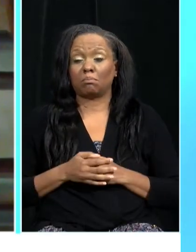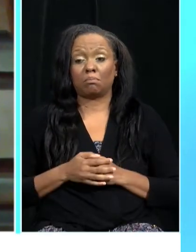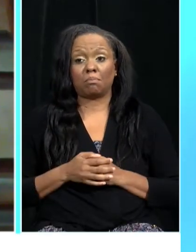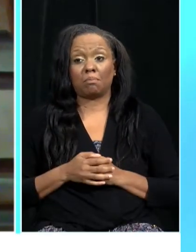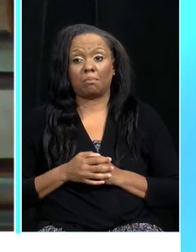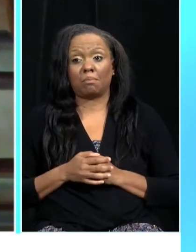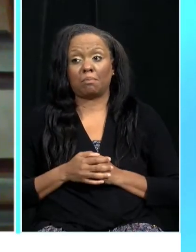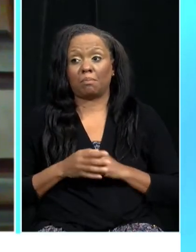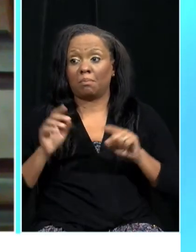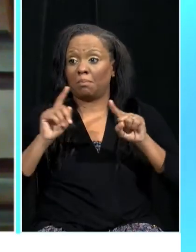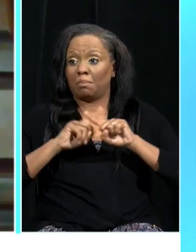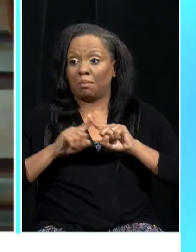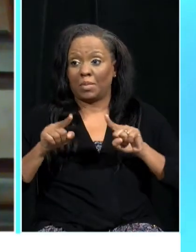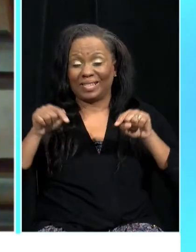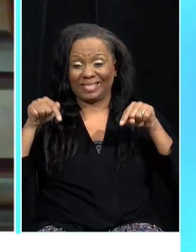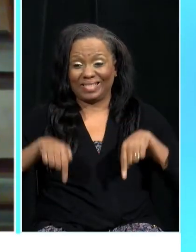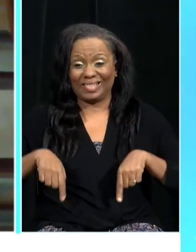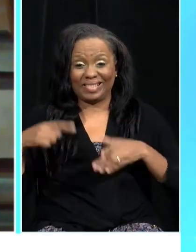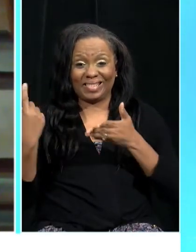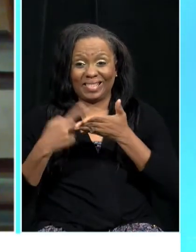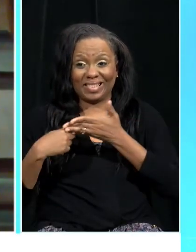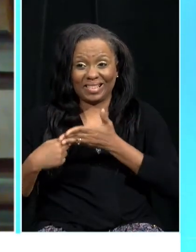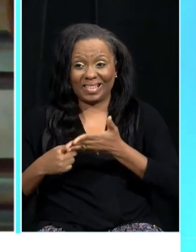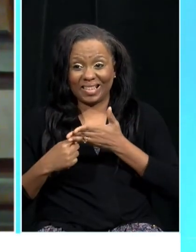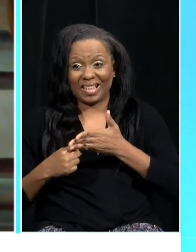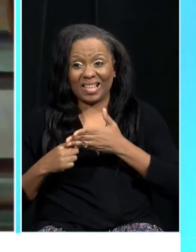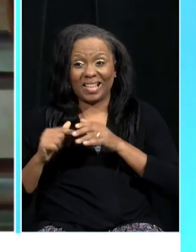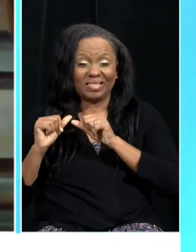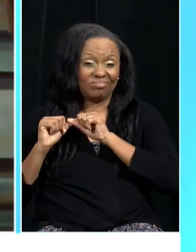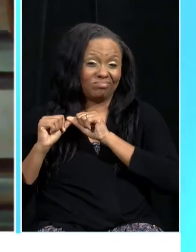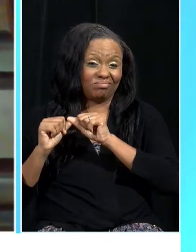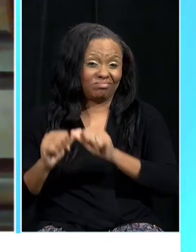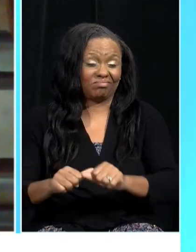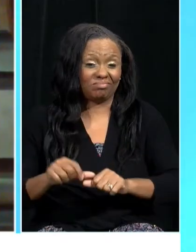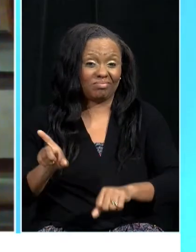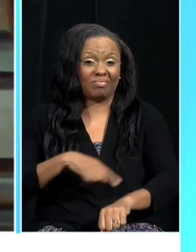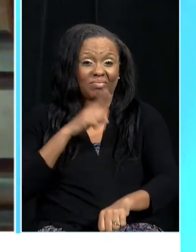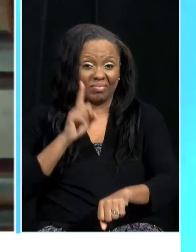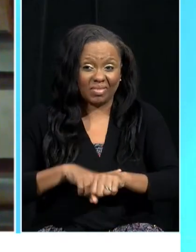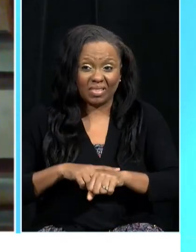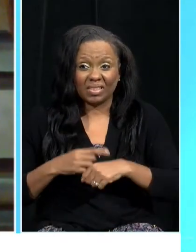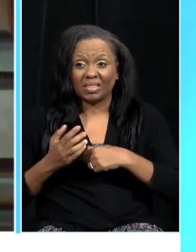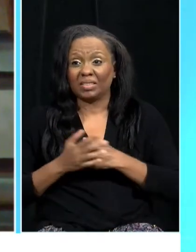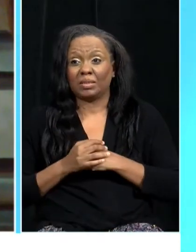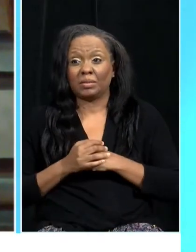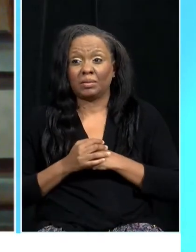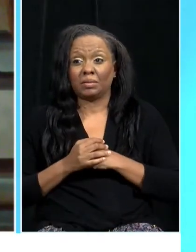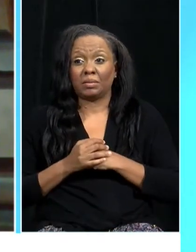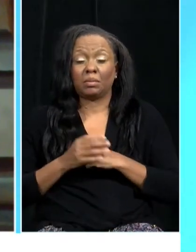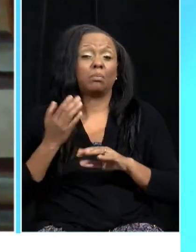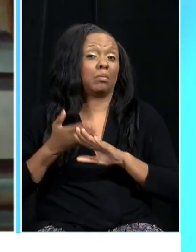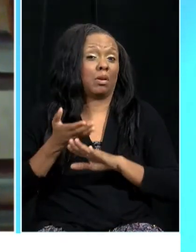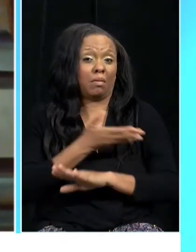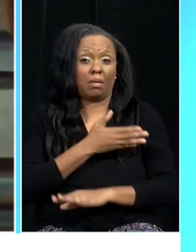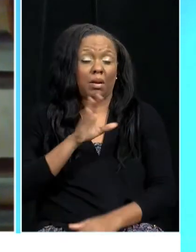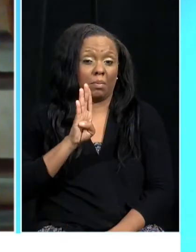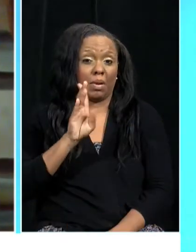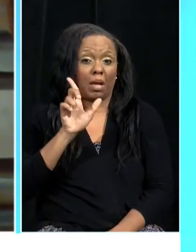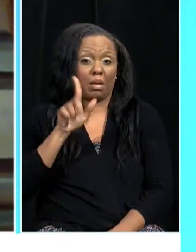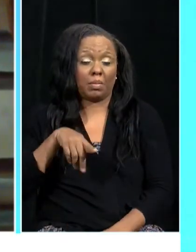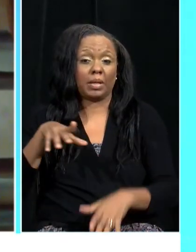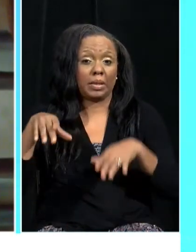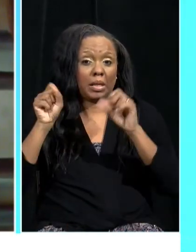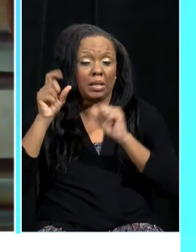that this is a discussion that has been ongoing for the past few years, certainly in terms of pre BLP, in terms of